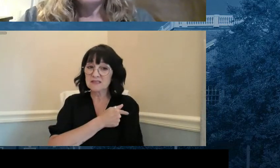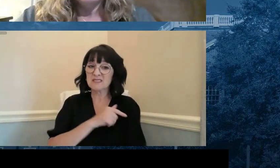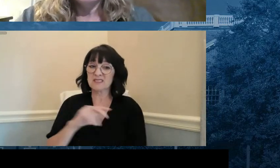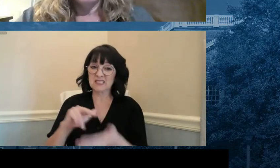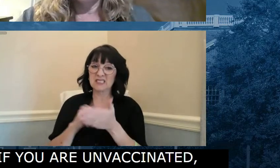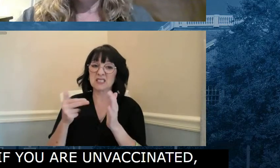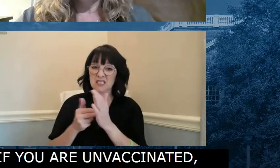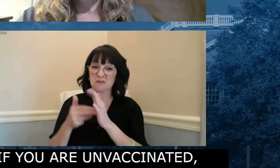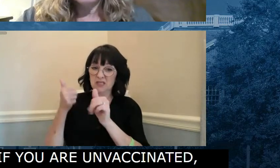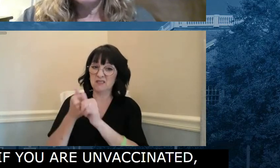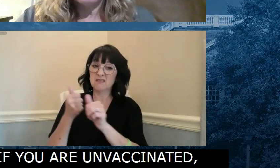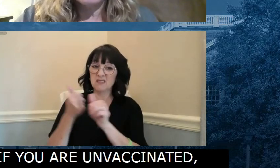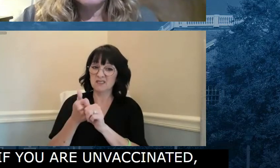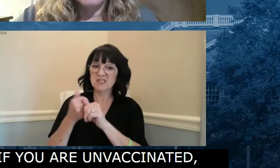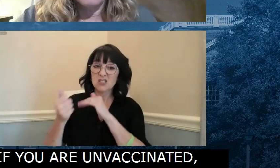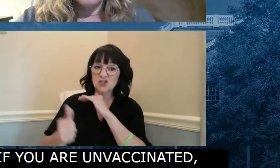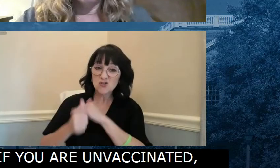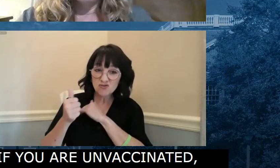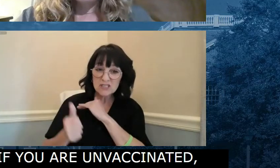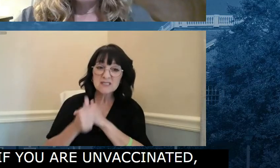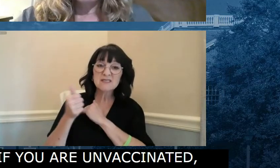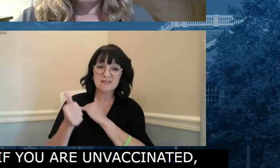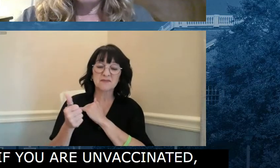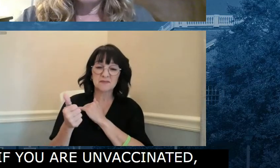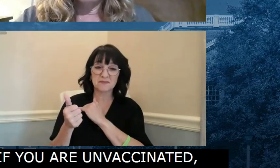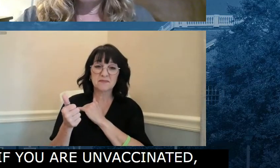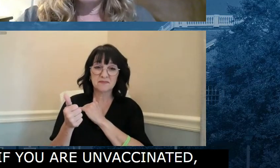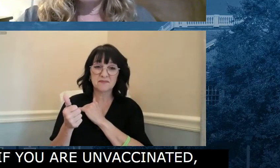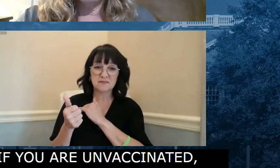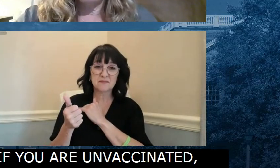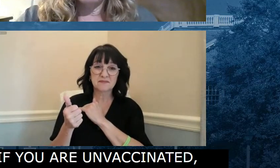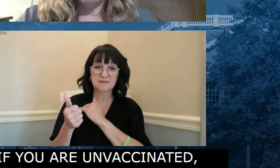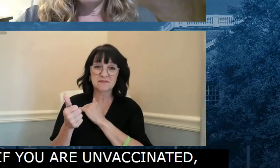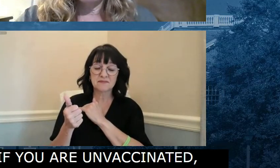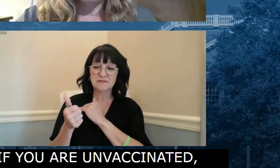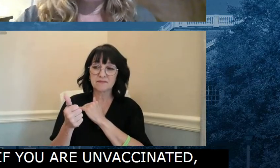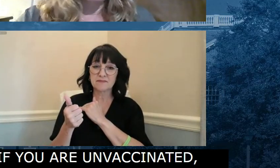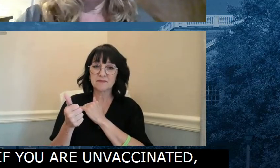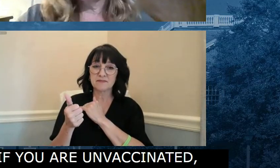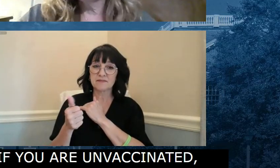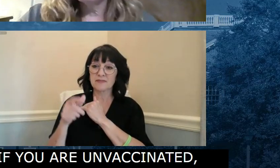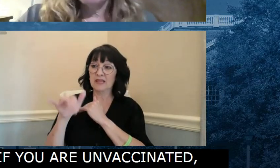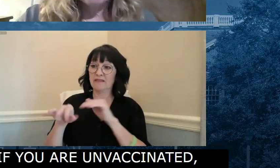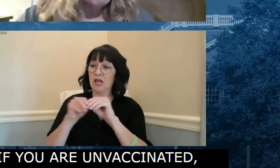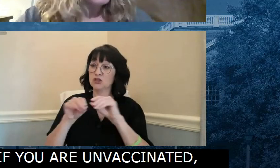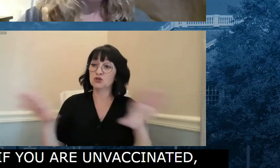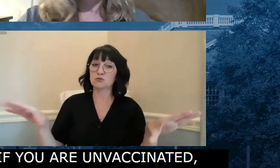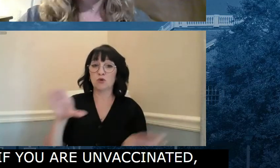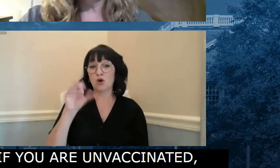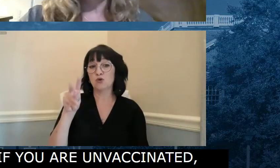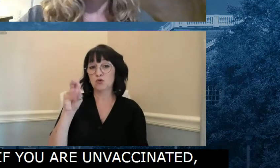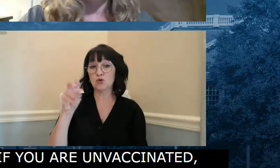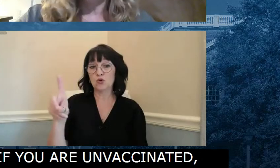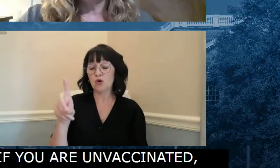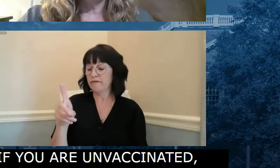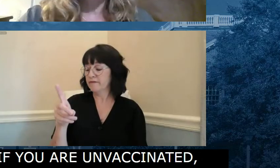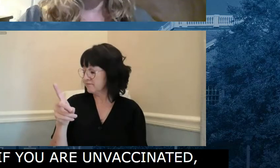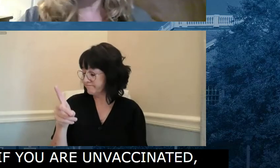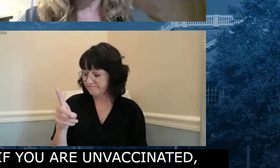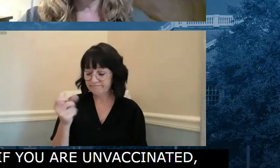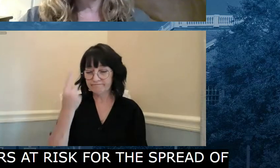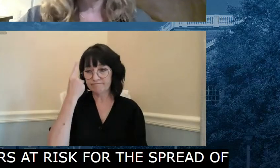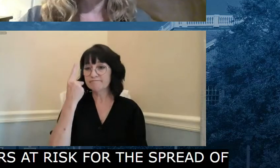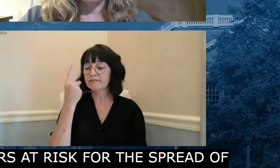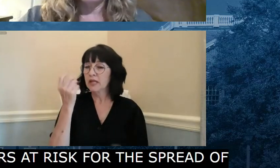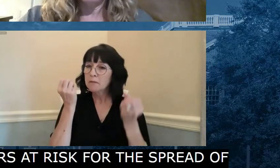others at risk for the spread of COVID. Now, of course, there are plenty of people who are not vaccinated because